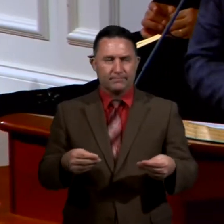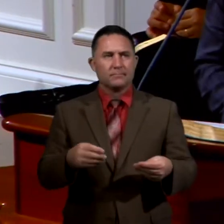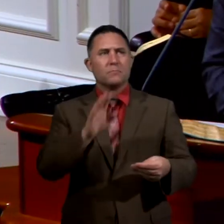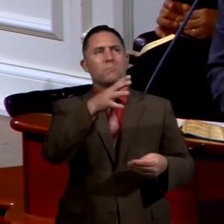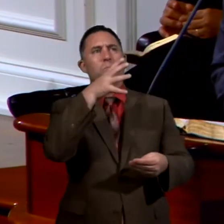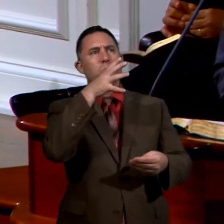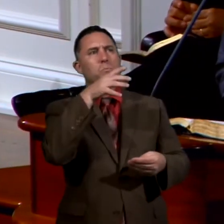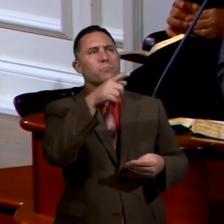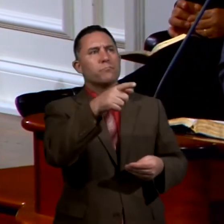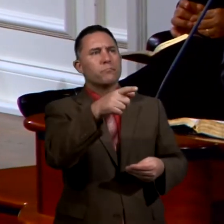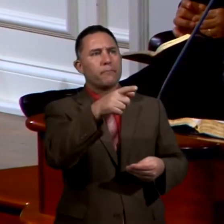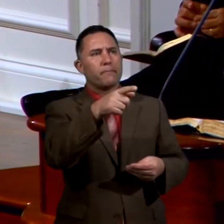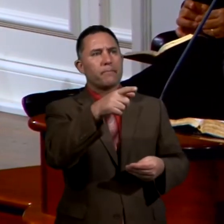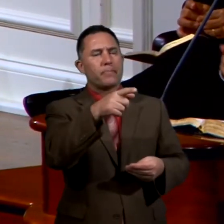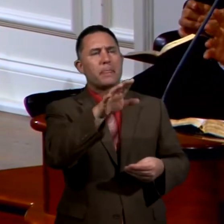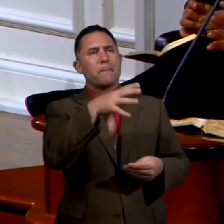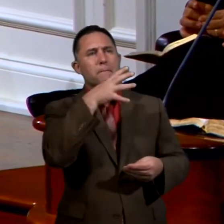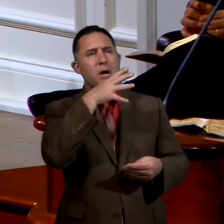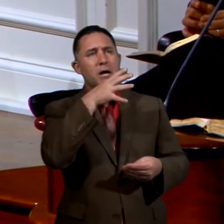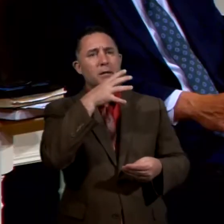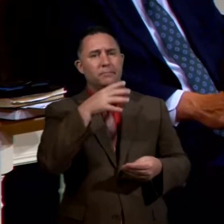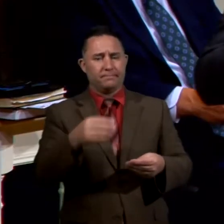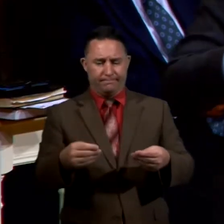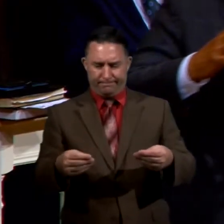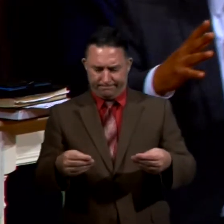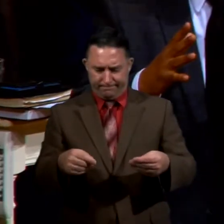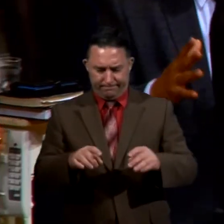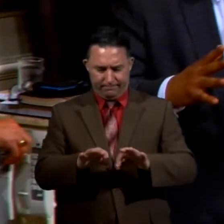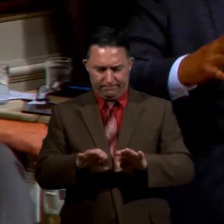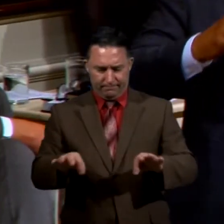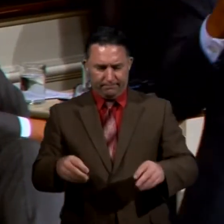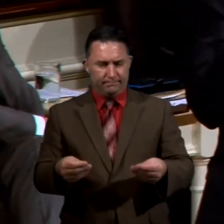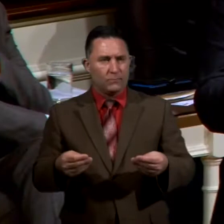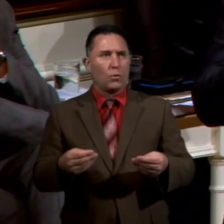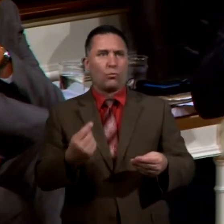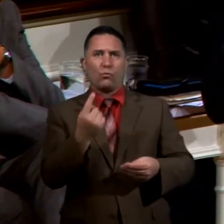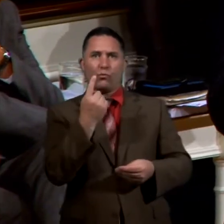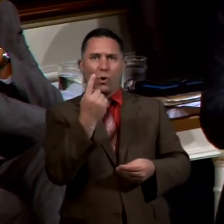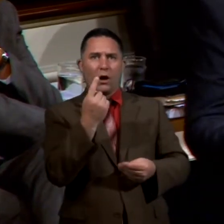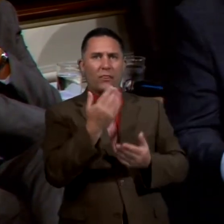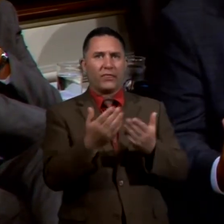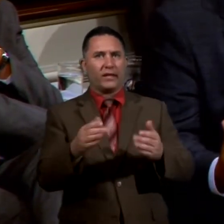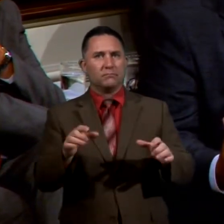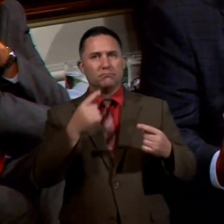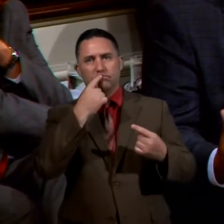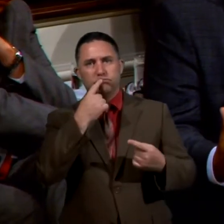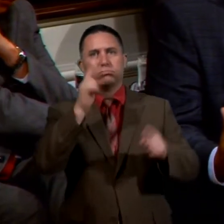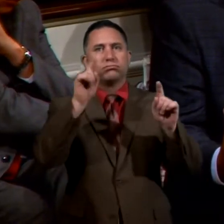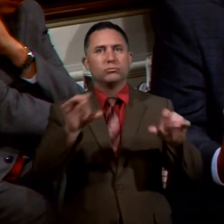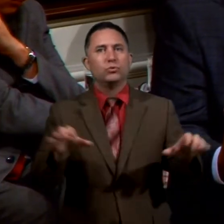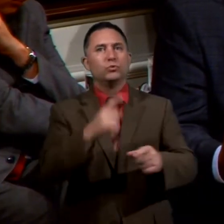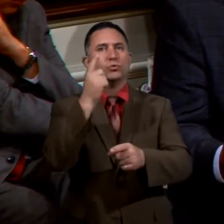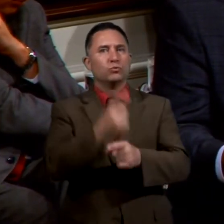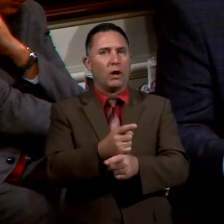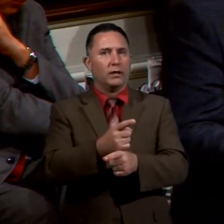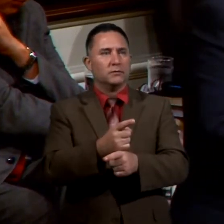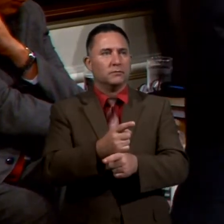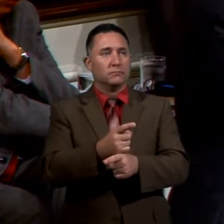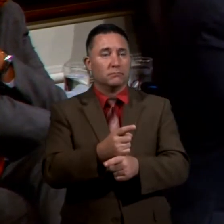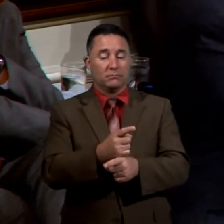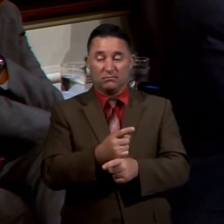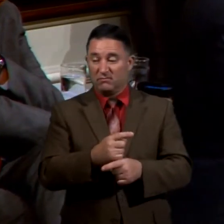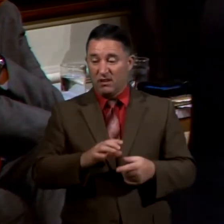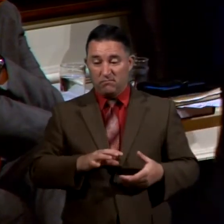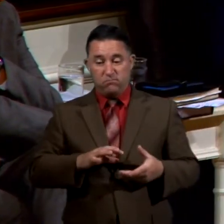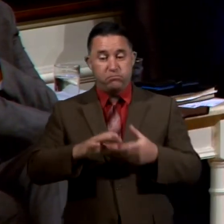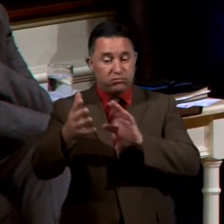mother, "Mom, if this is the only thing that I do right, if I mess